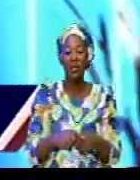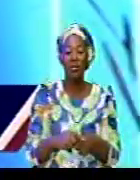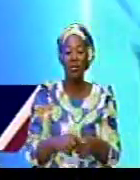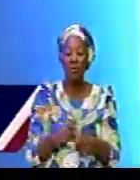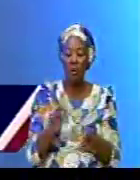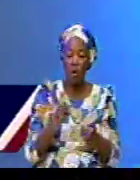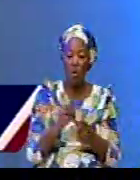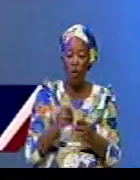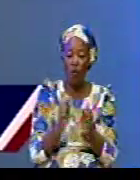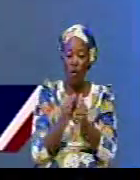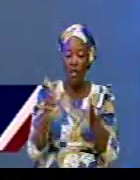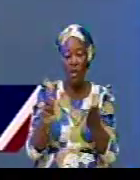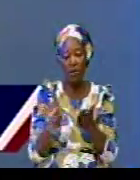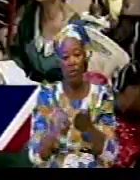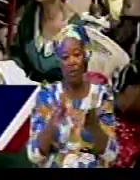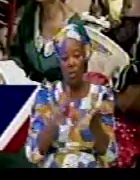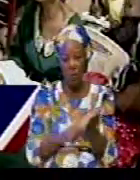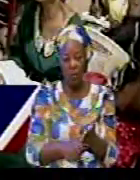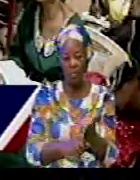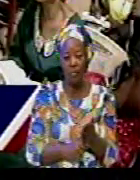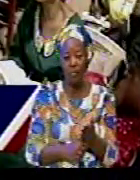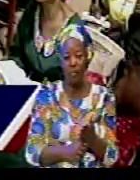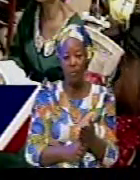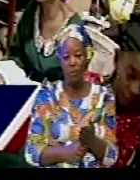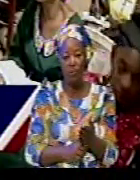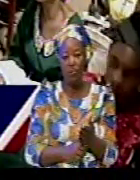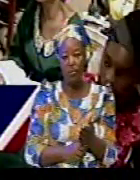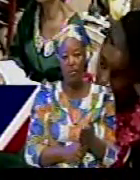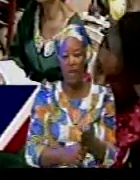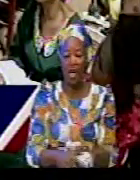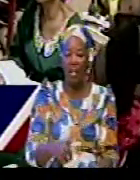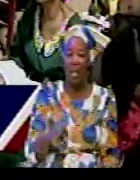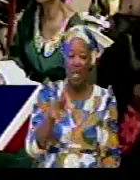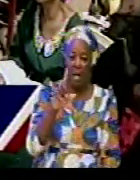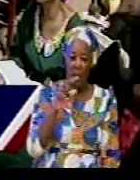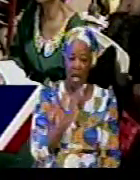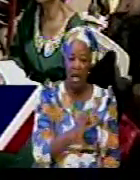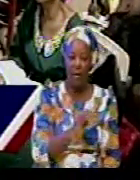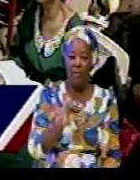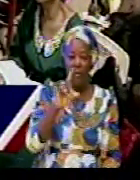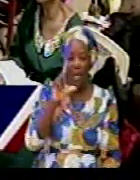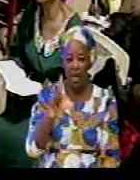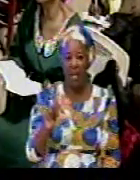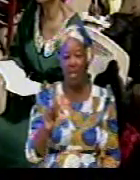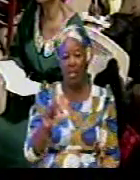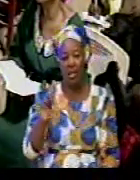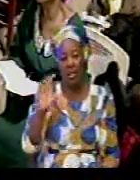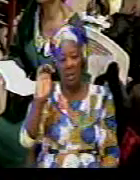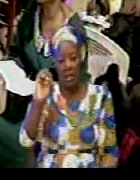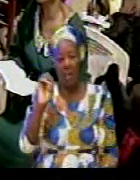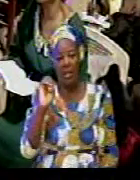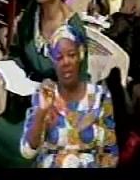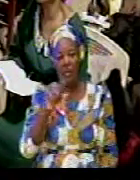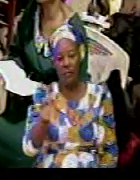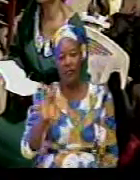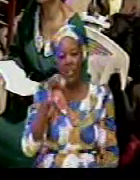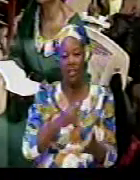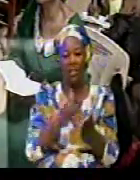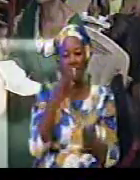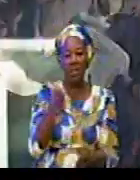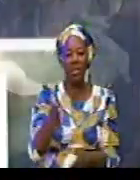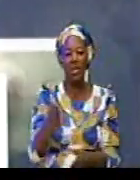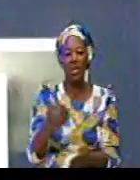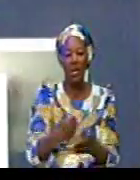Lasciviousness, lust, or lawlessness. That's the L there. Flesh, F,